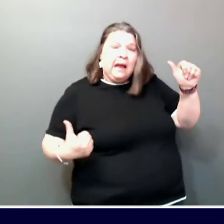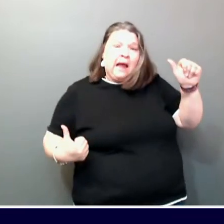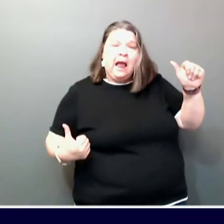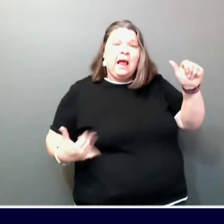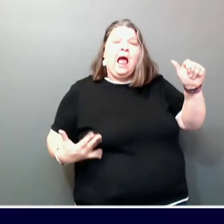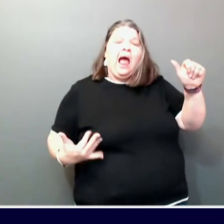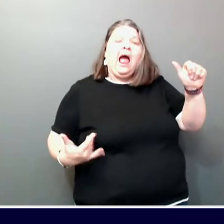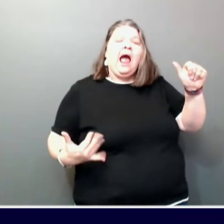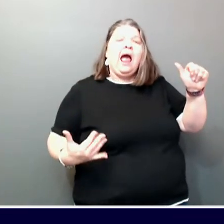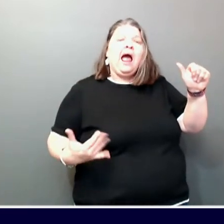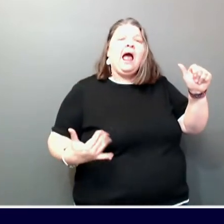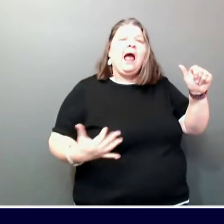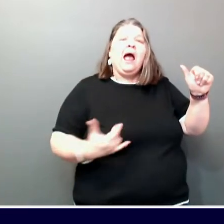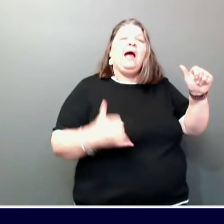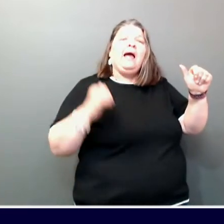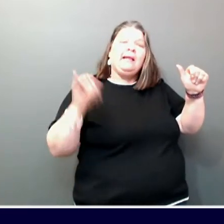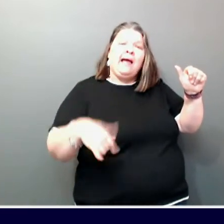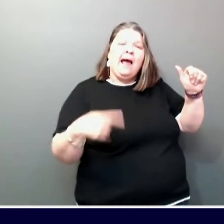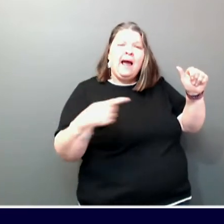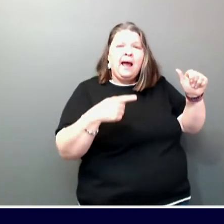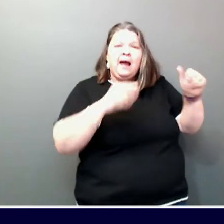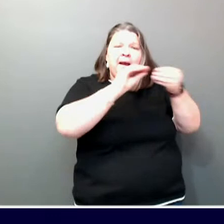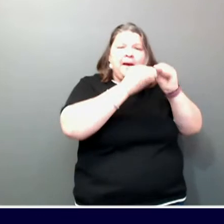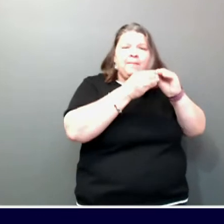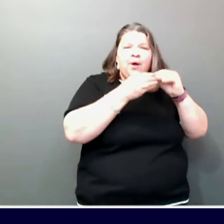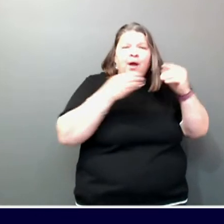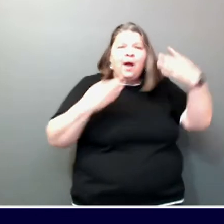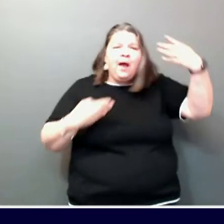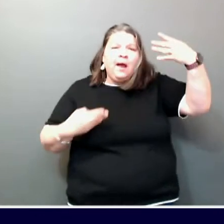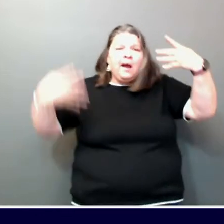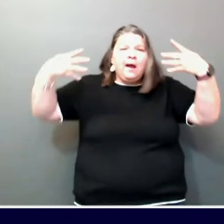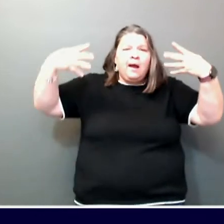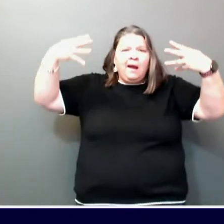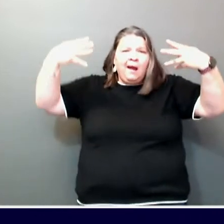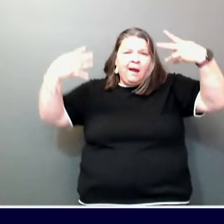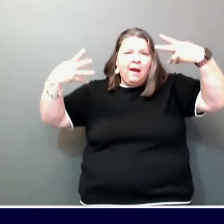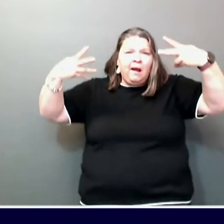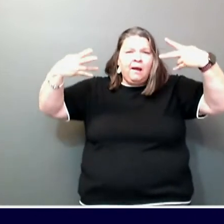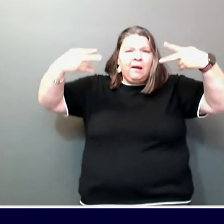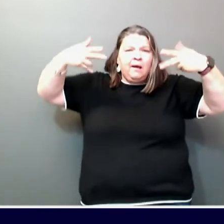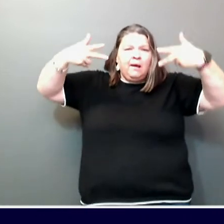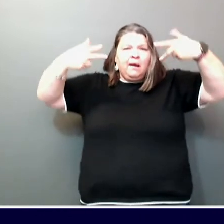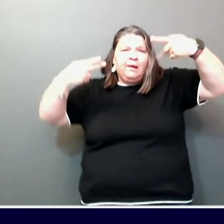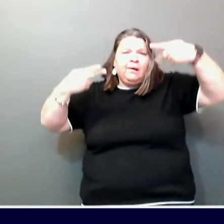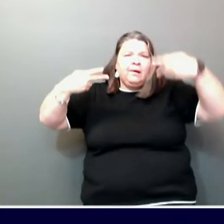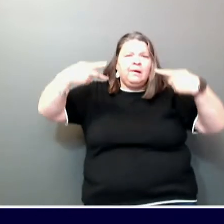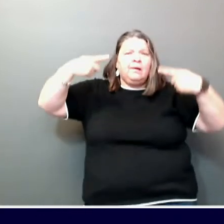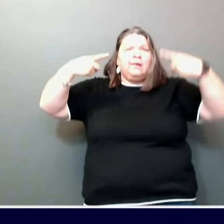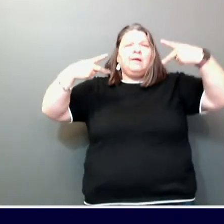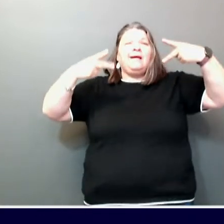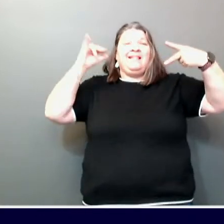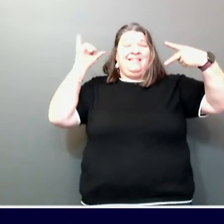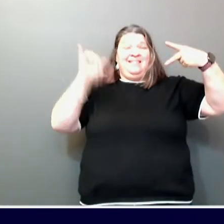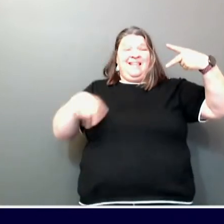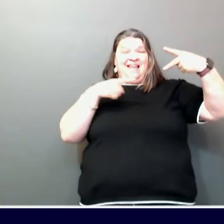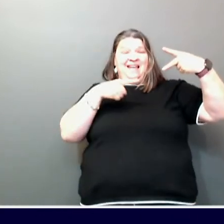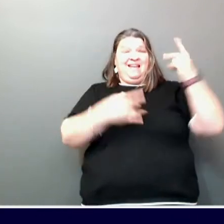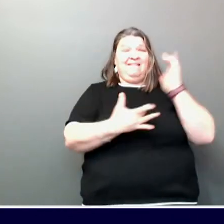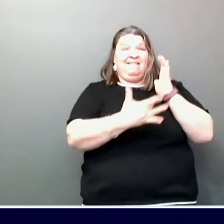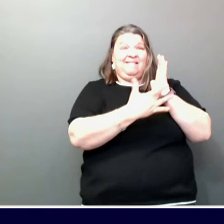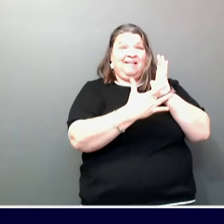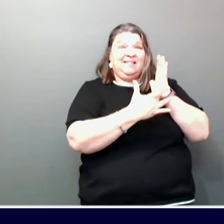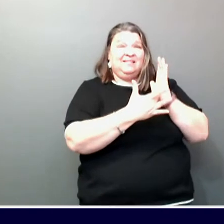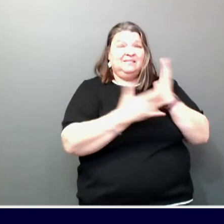awaiting processing. We've been doing this through a series of newly programmed AI tools, or bots.